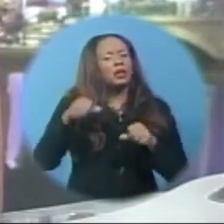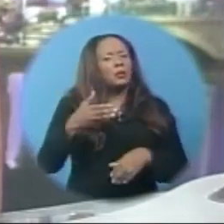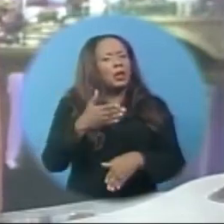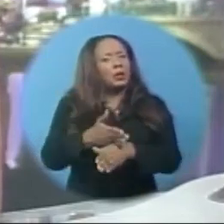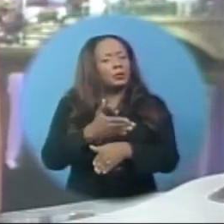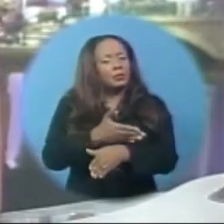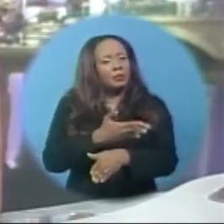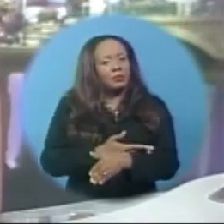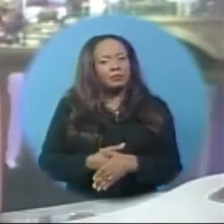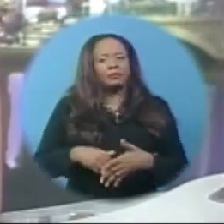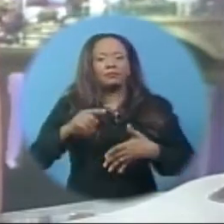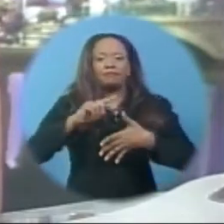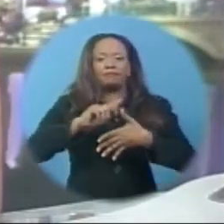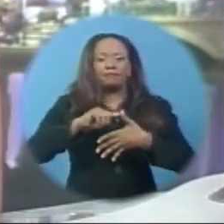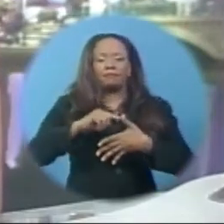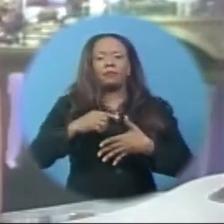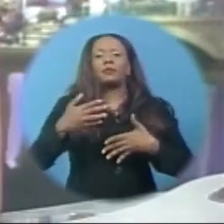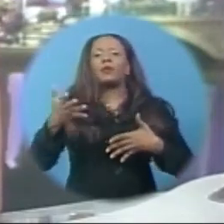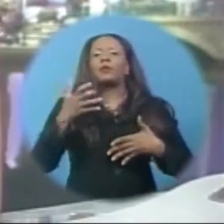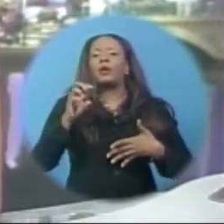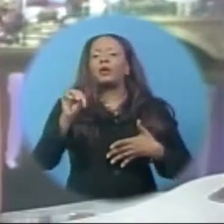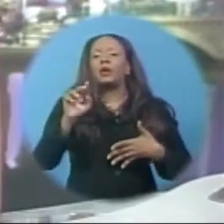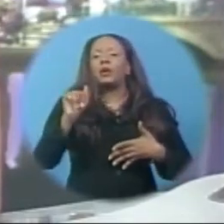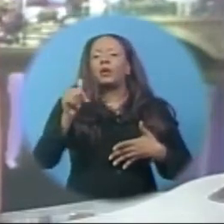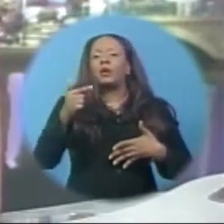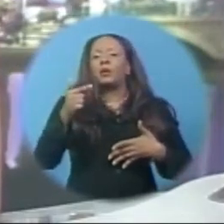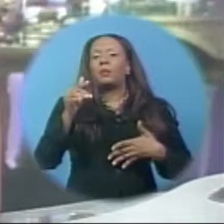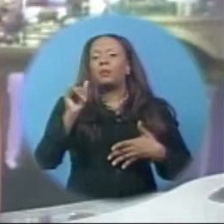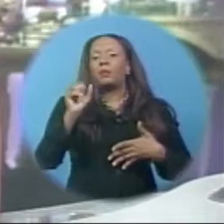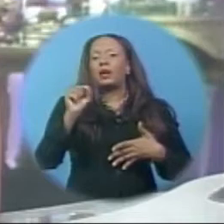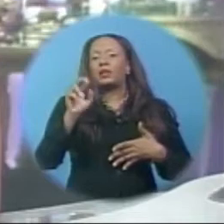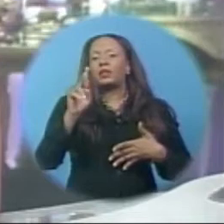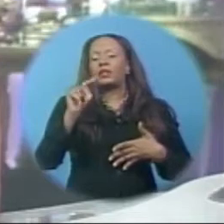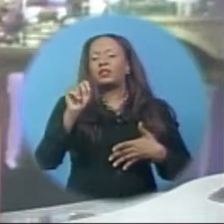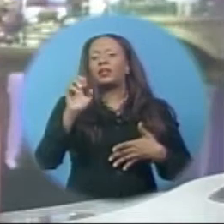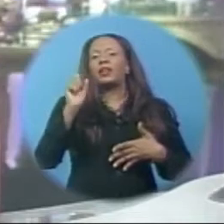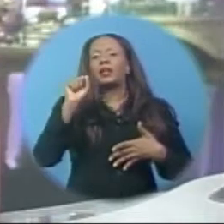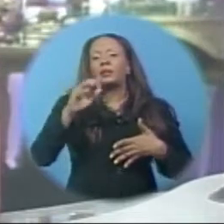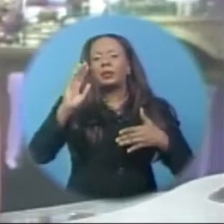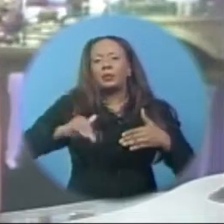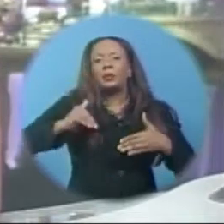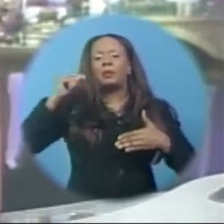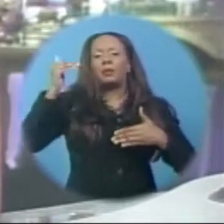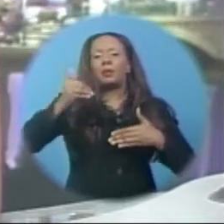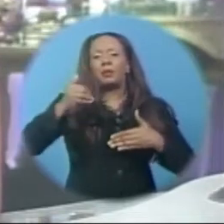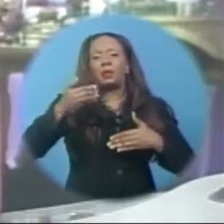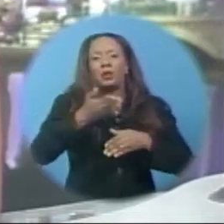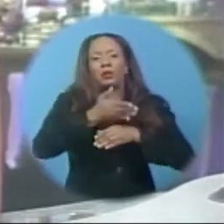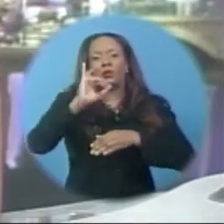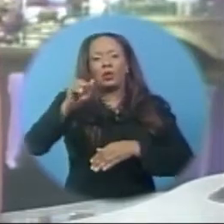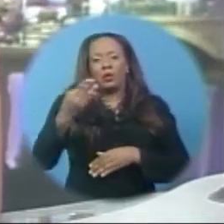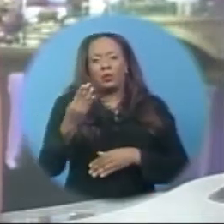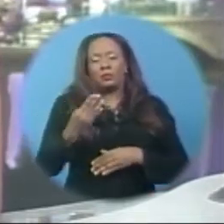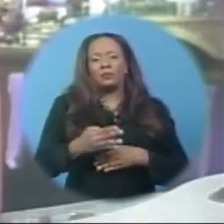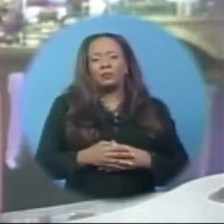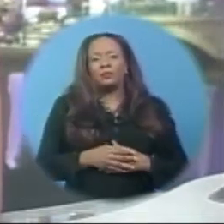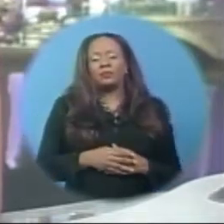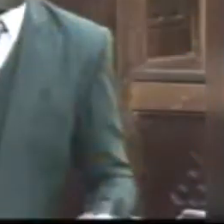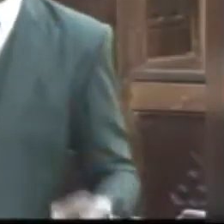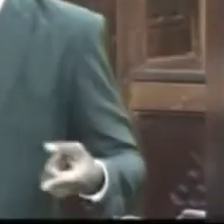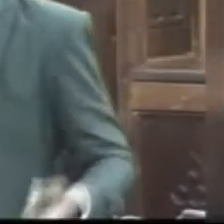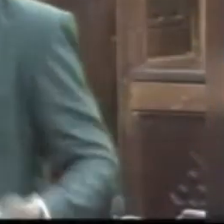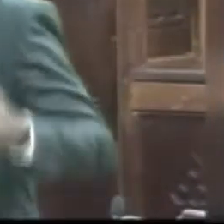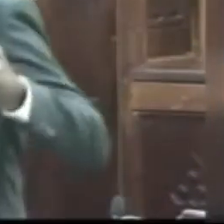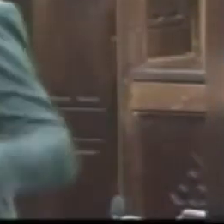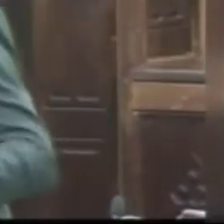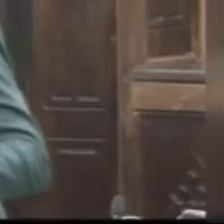powers of the magistrate so they can adjudicate on matters that are normally done at the High Court. What we can do, Mr. Speaker,